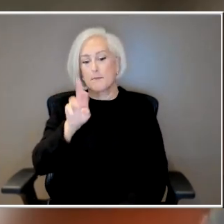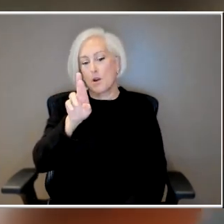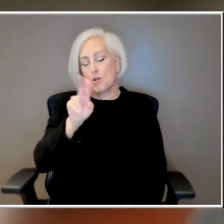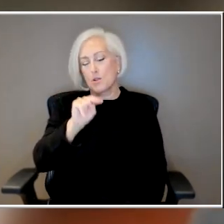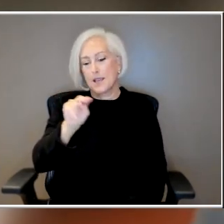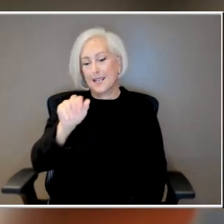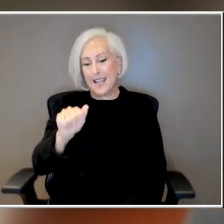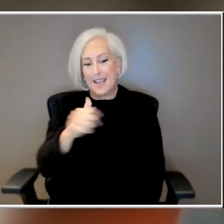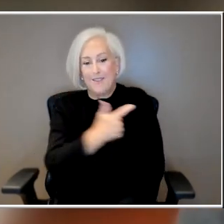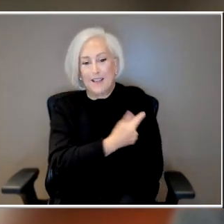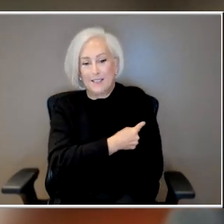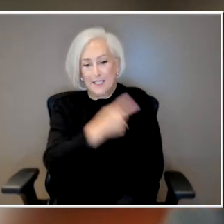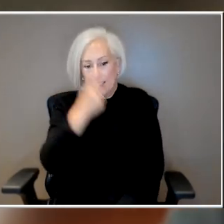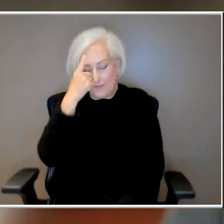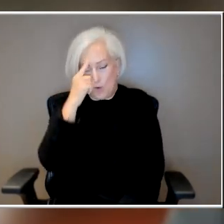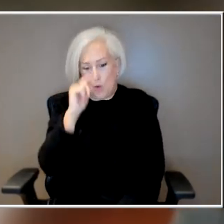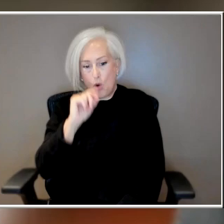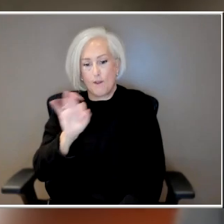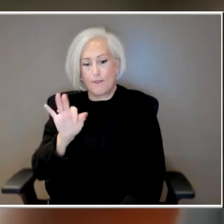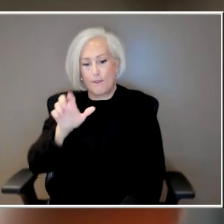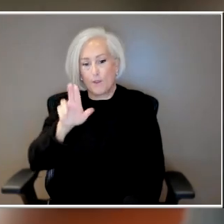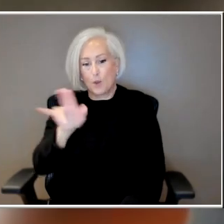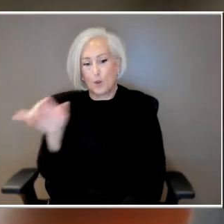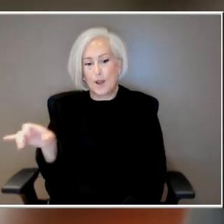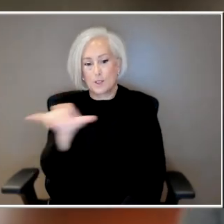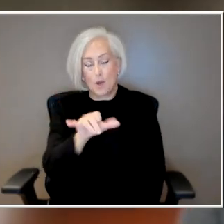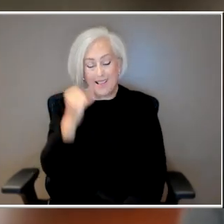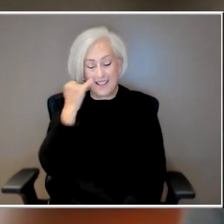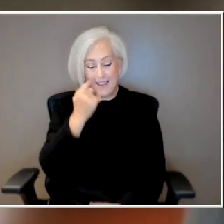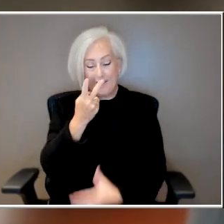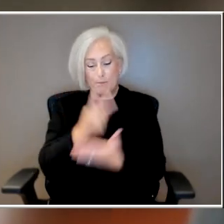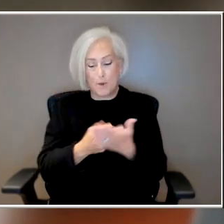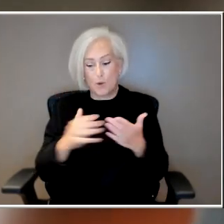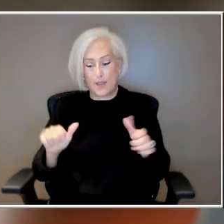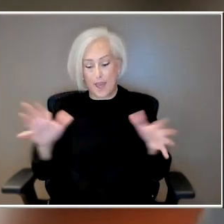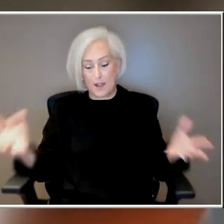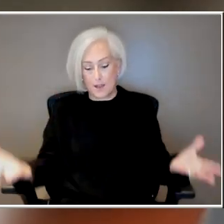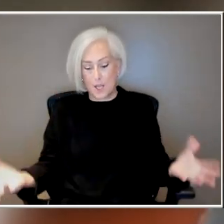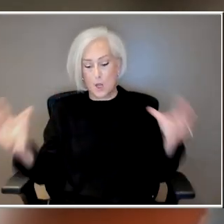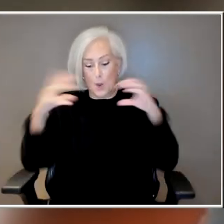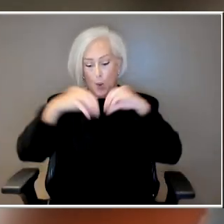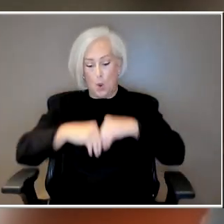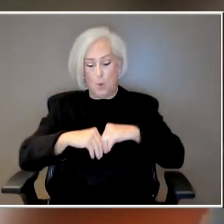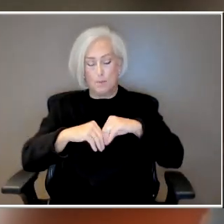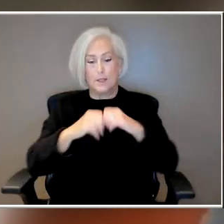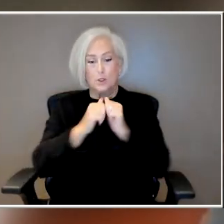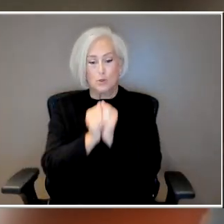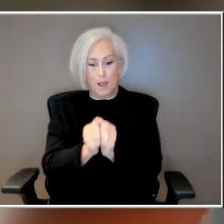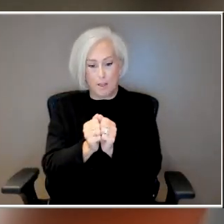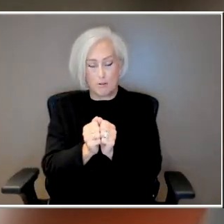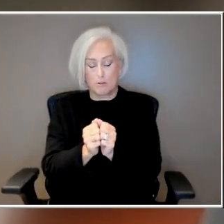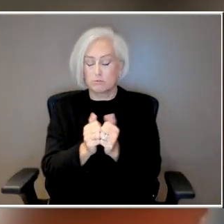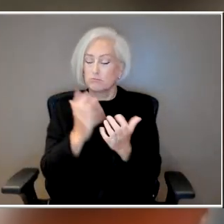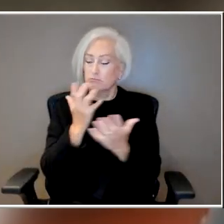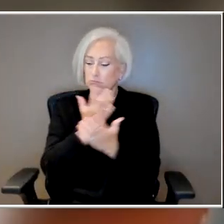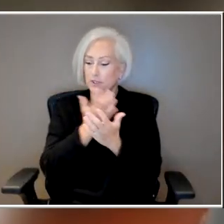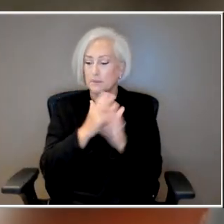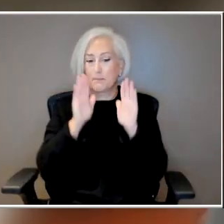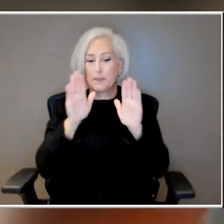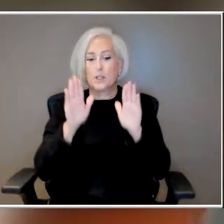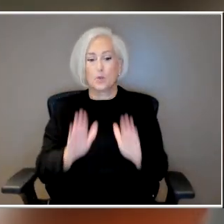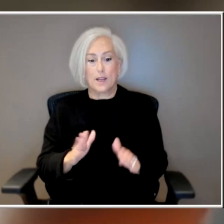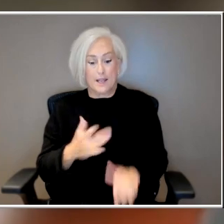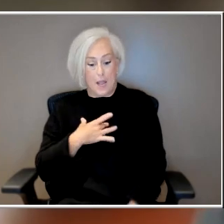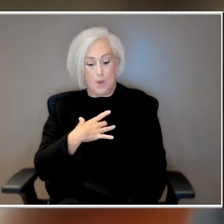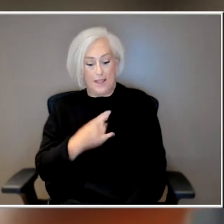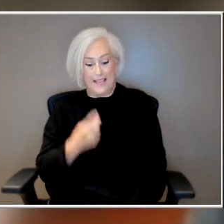for influenza as well. So if there is some way to put those two together, that would be ideal. I mean, I would personally like to see the vaccine rates